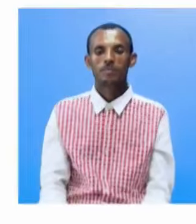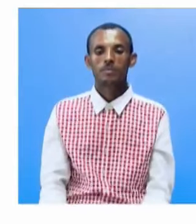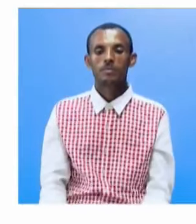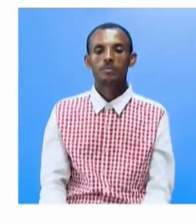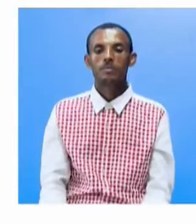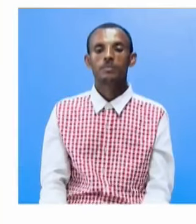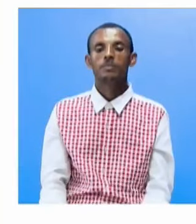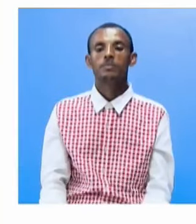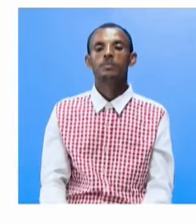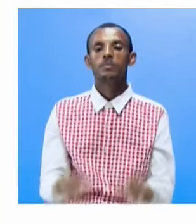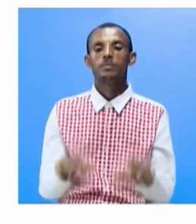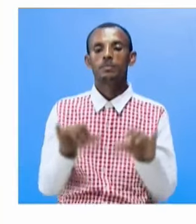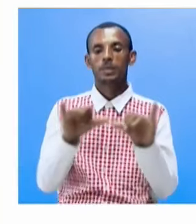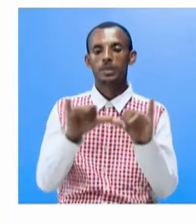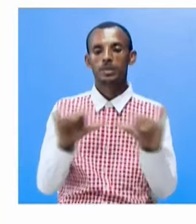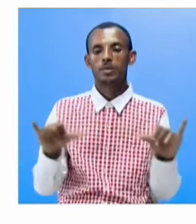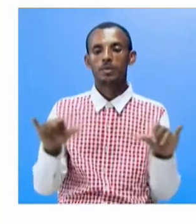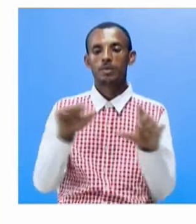angle